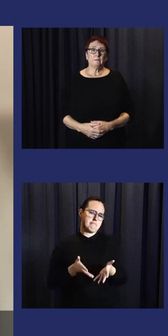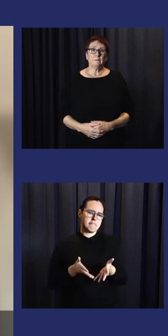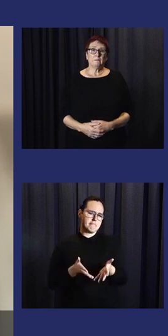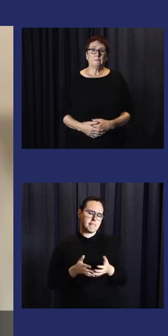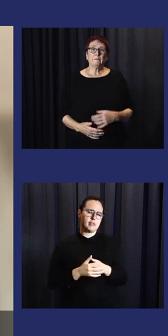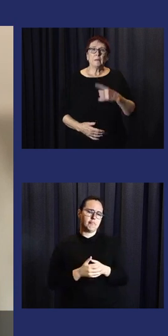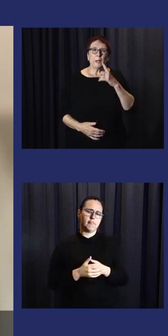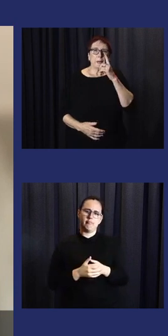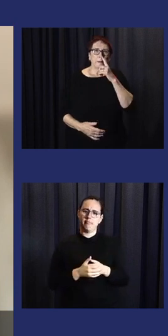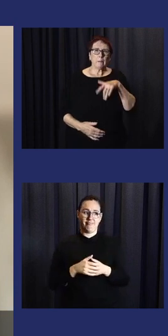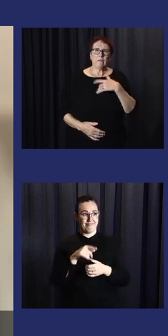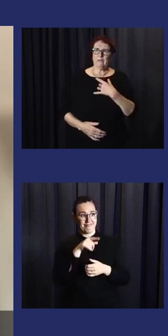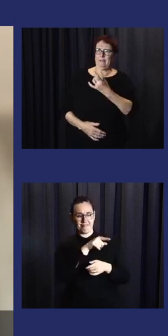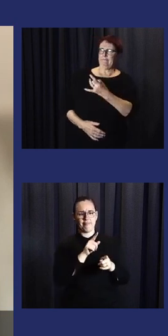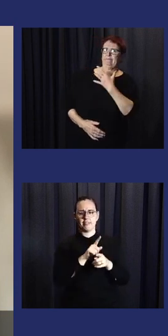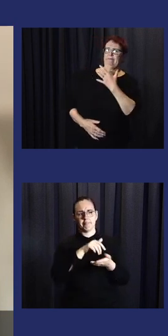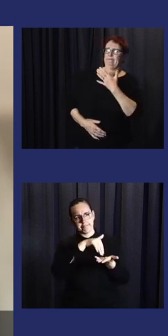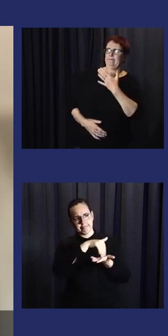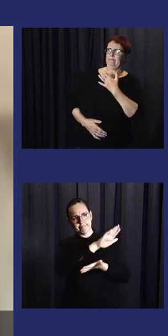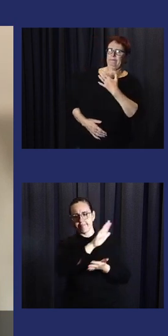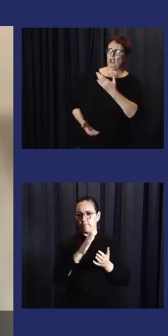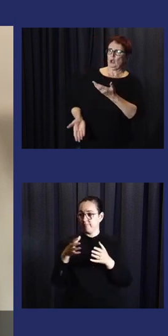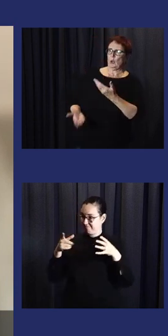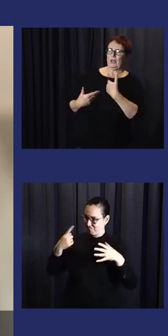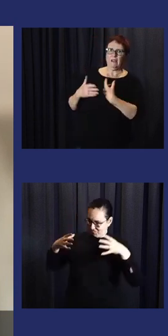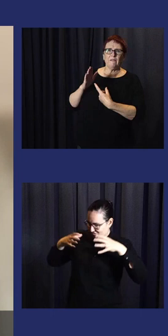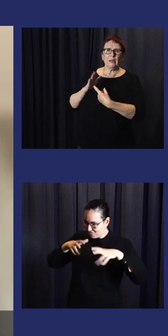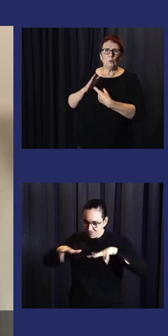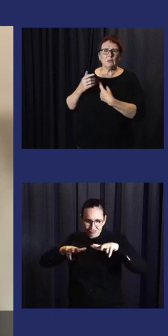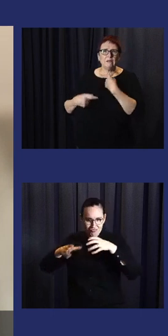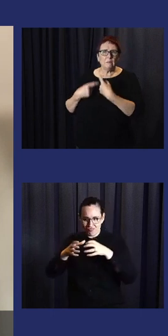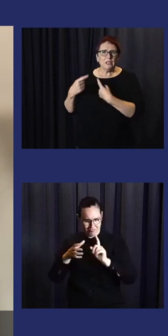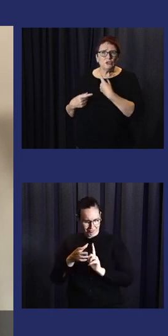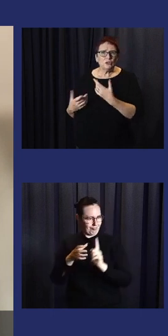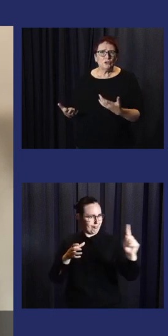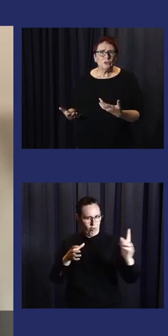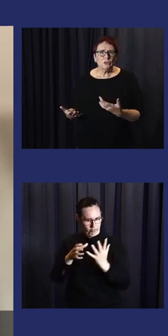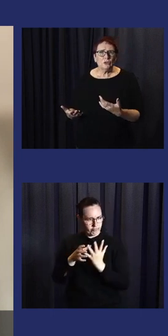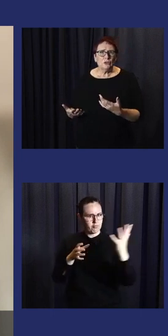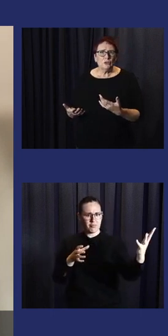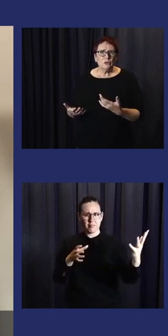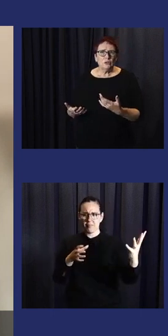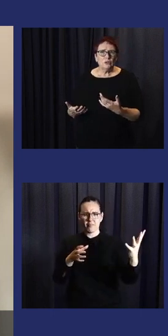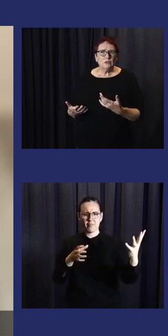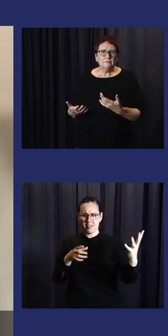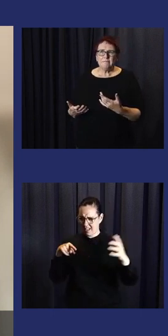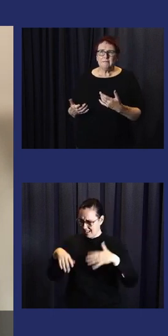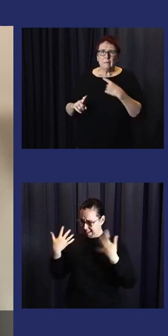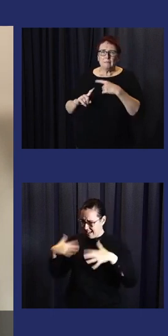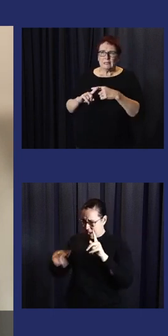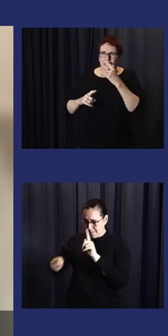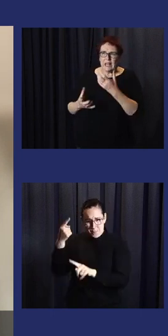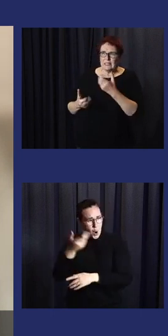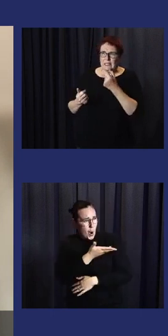being left out of critical information, they are then not getting access to